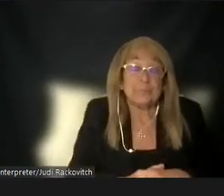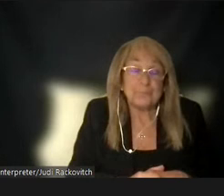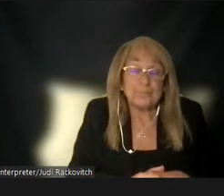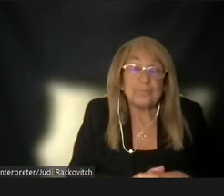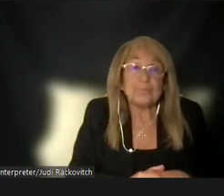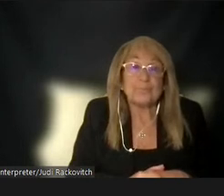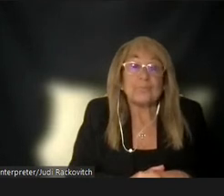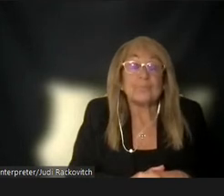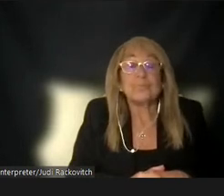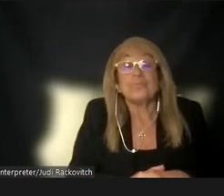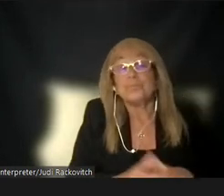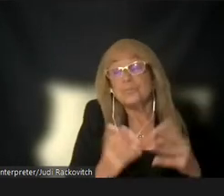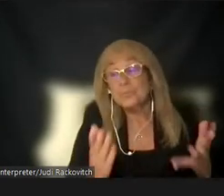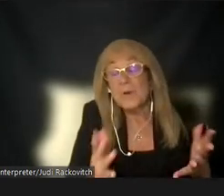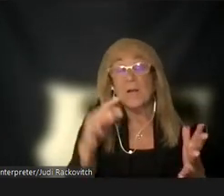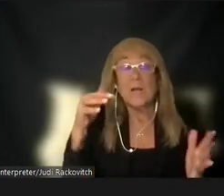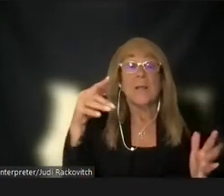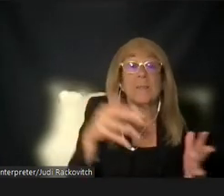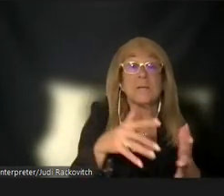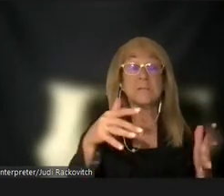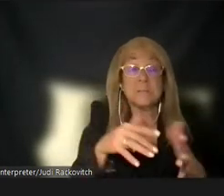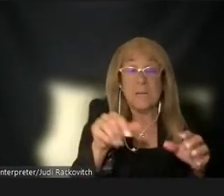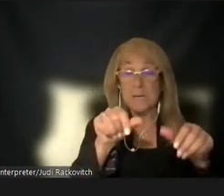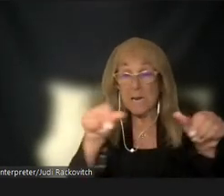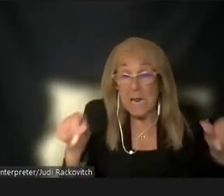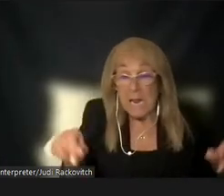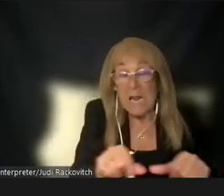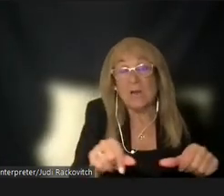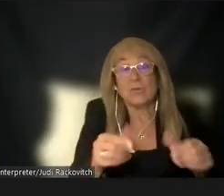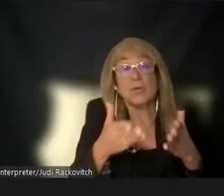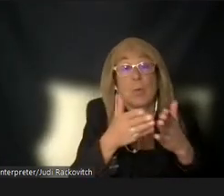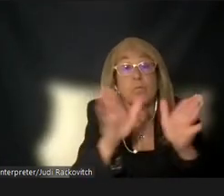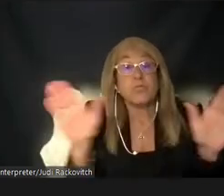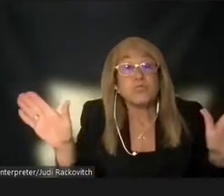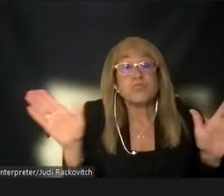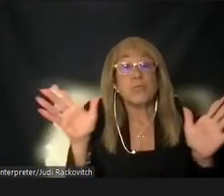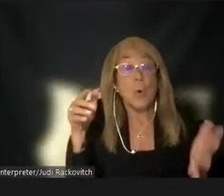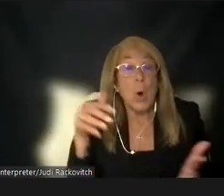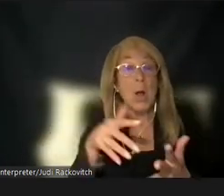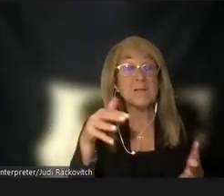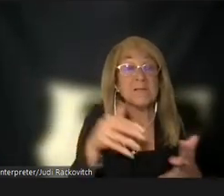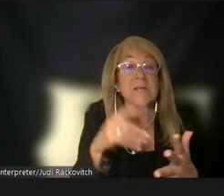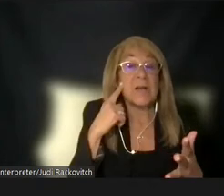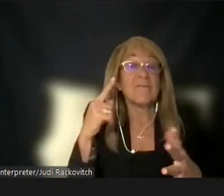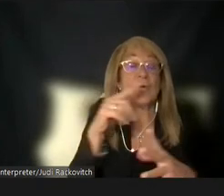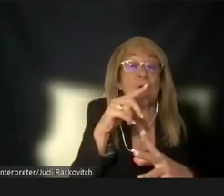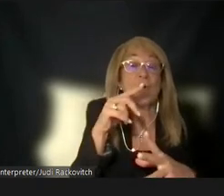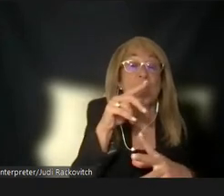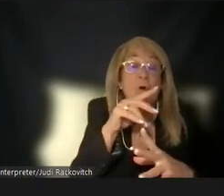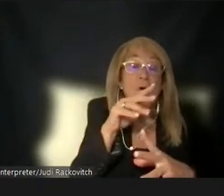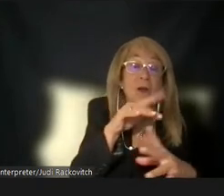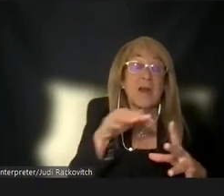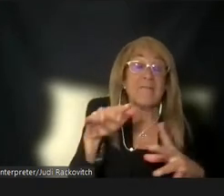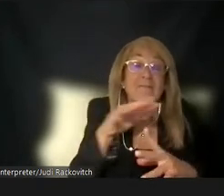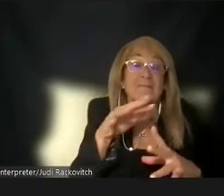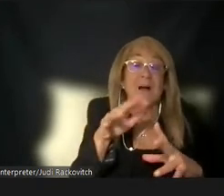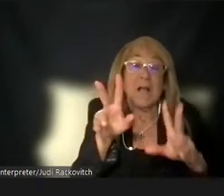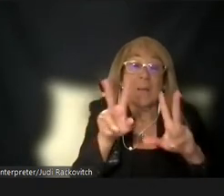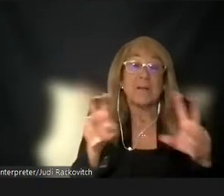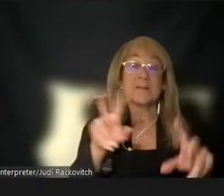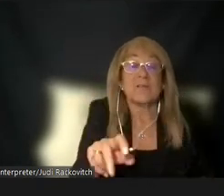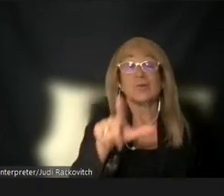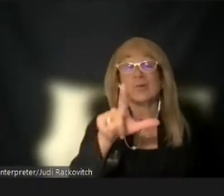With respect to the study areas, the broad study area for the environmental assessment includes a region of 28 counties